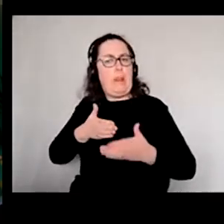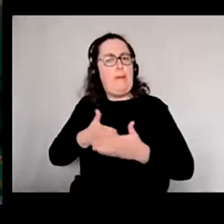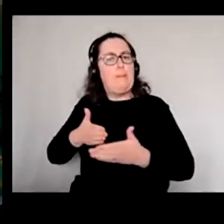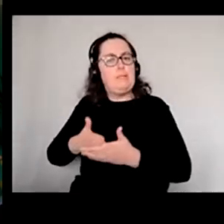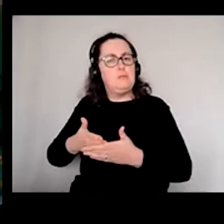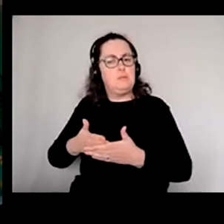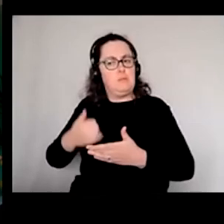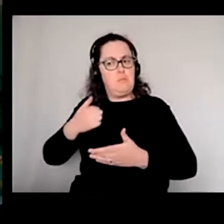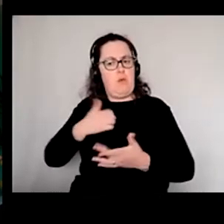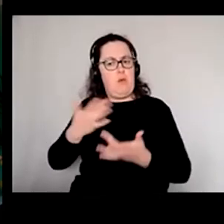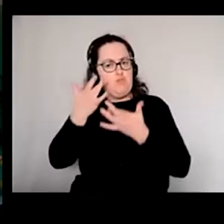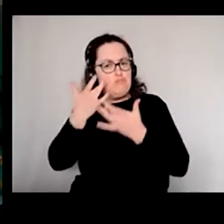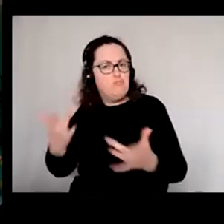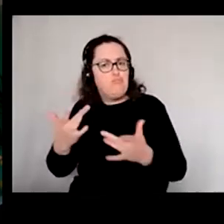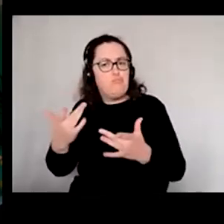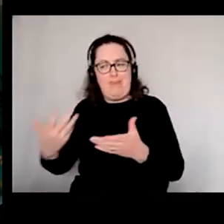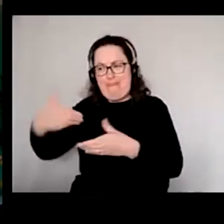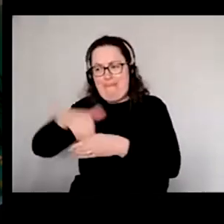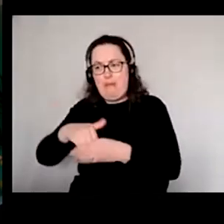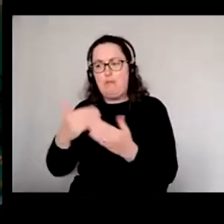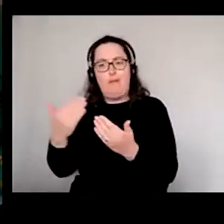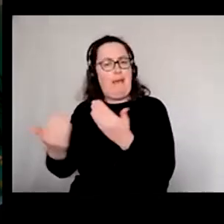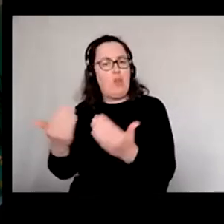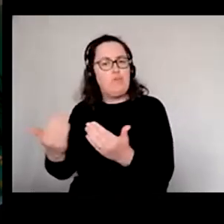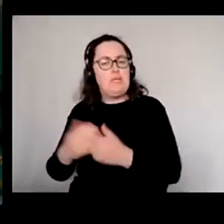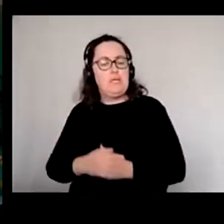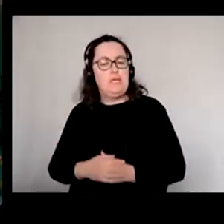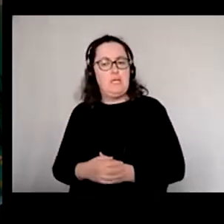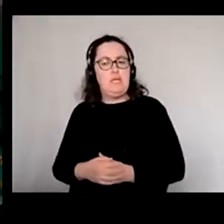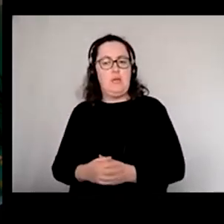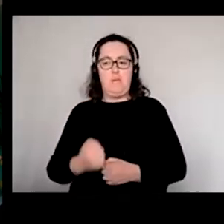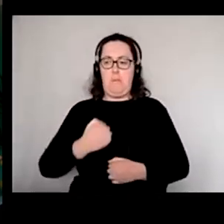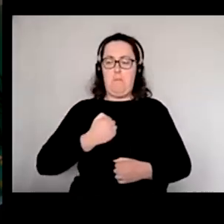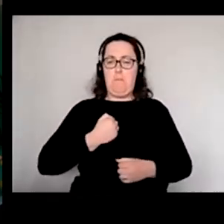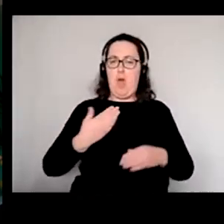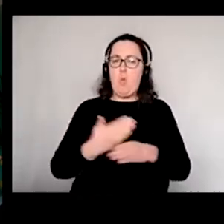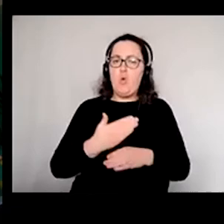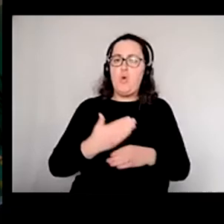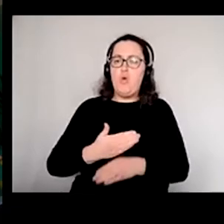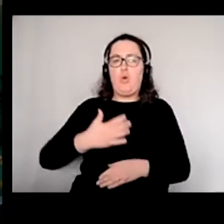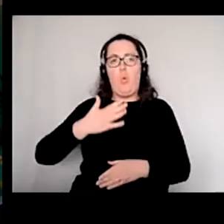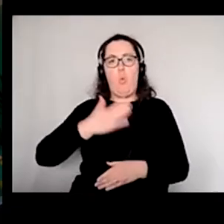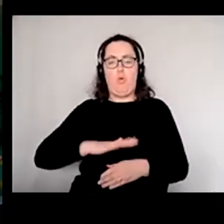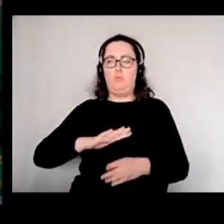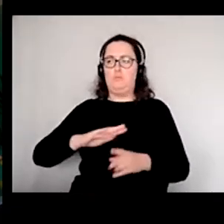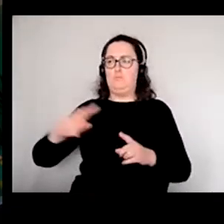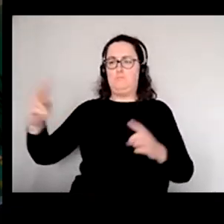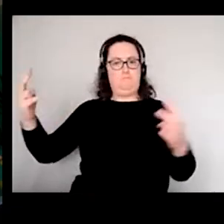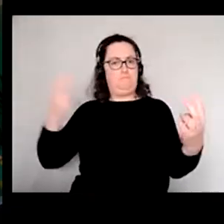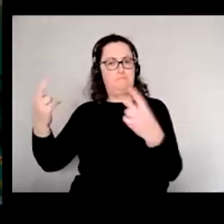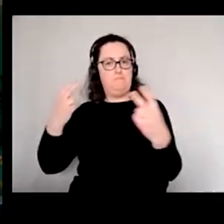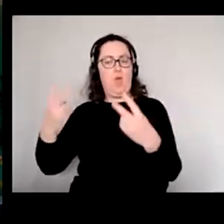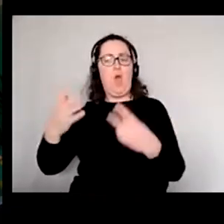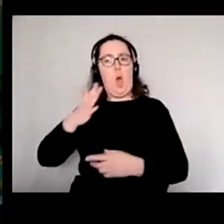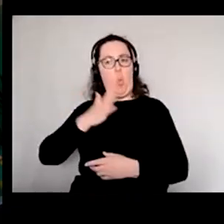been shown in a gallery. And it's like, I want my work to be, you know, seen, and me to be seen on the quality of